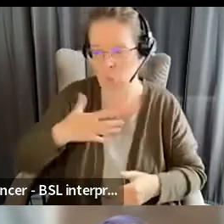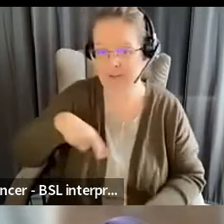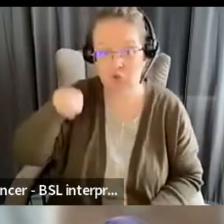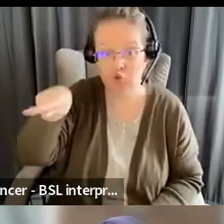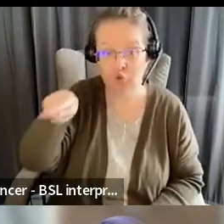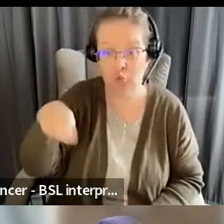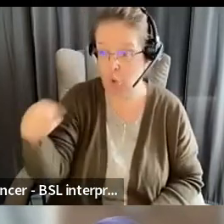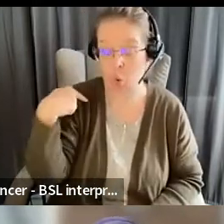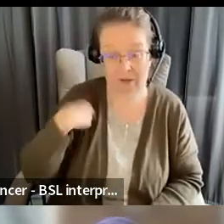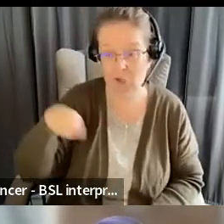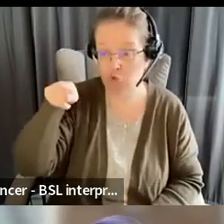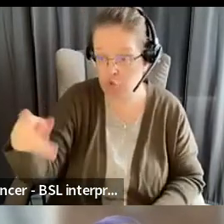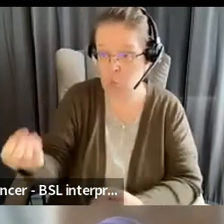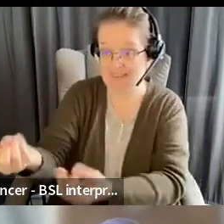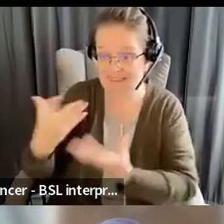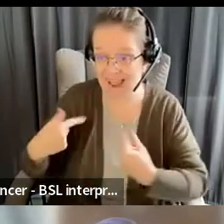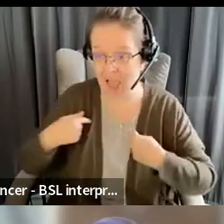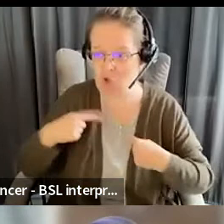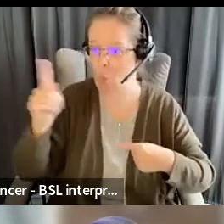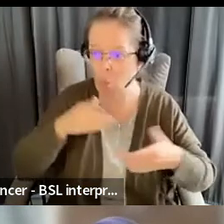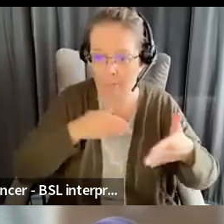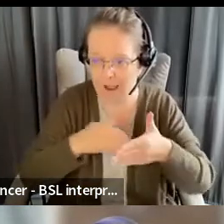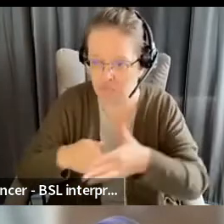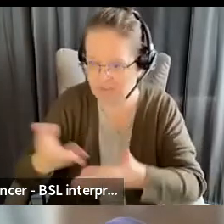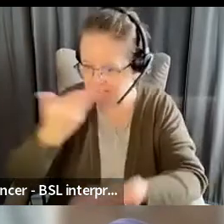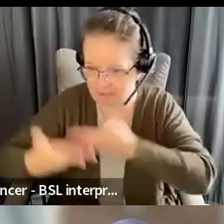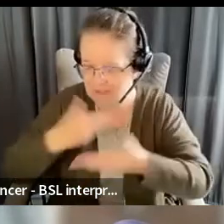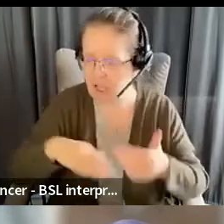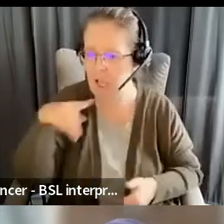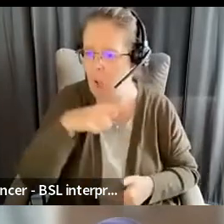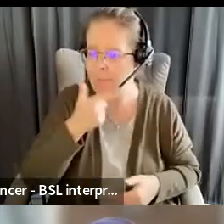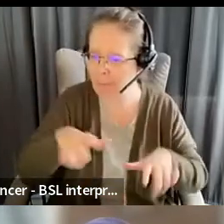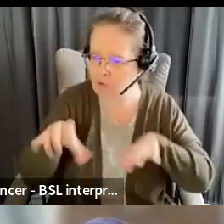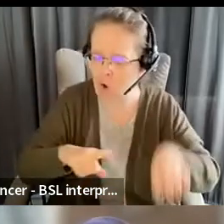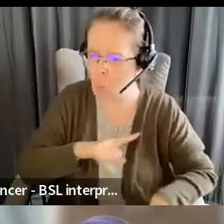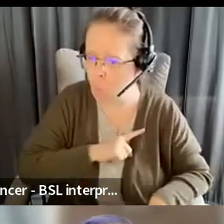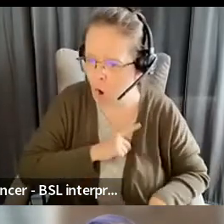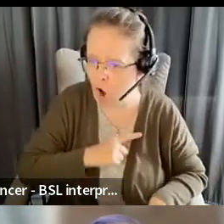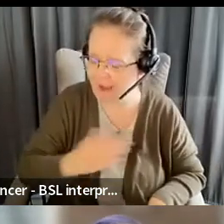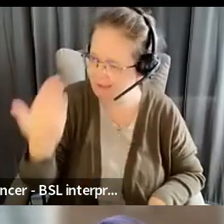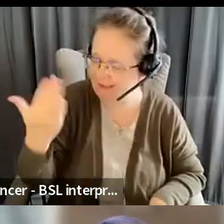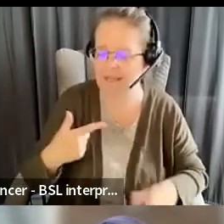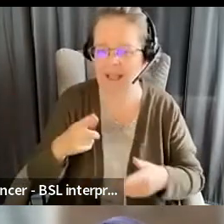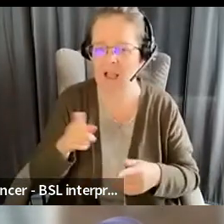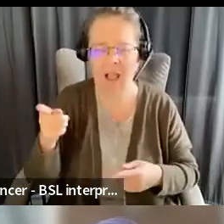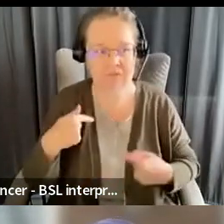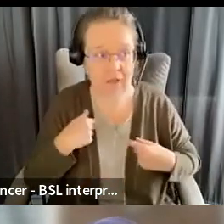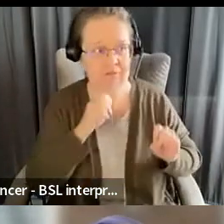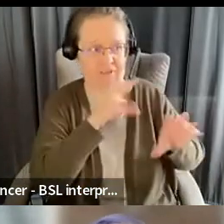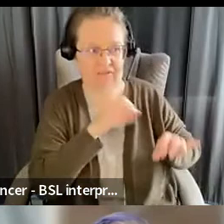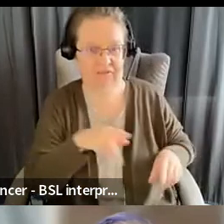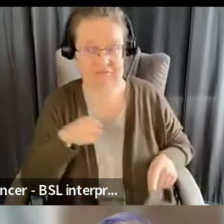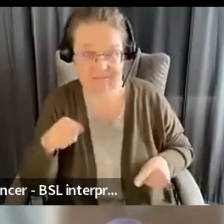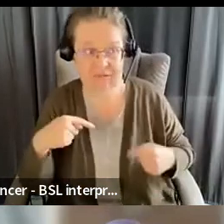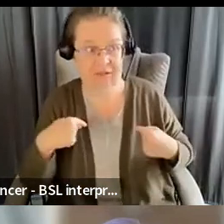need you to tell us, like, what are the barriers? Like, why do people struggle? Like, why are interviews so tough? And actually saying to them, well, you know, offering